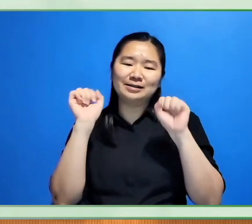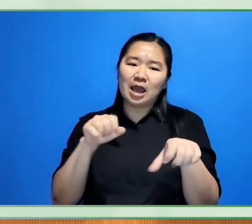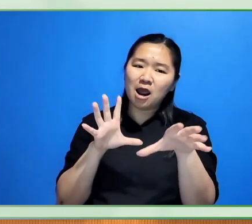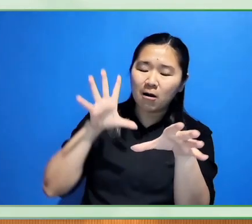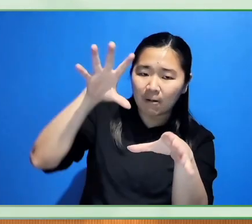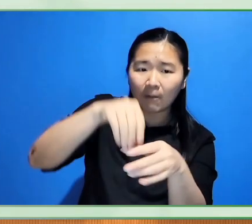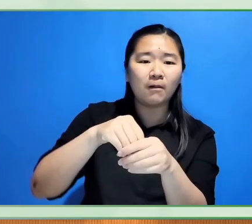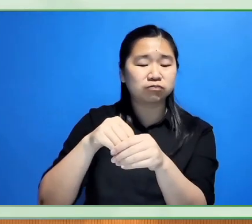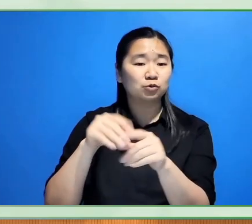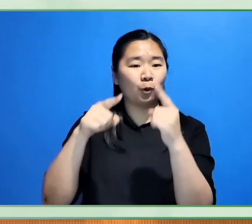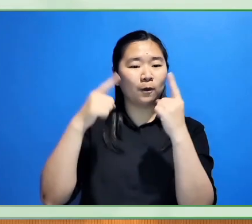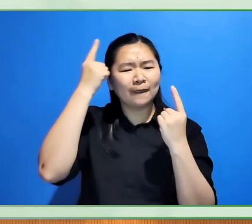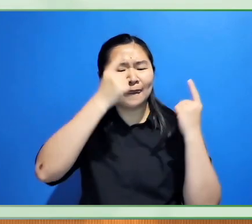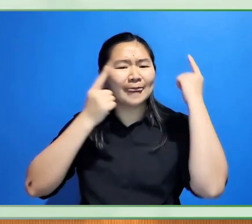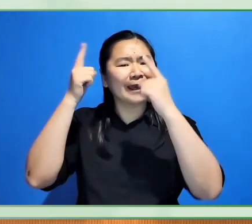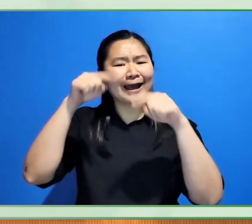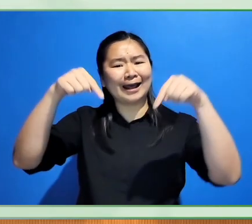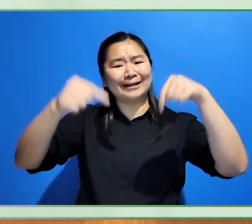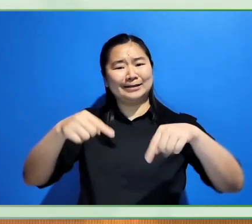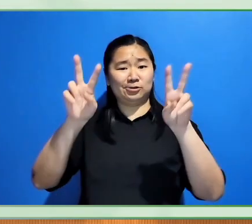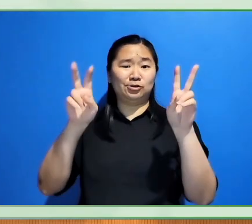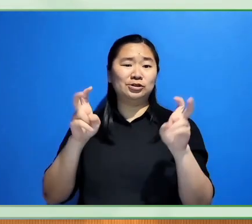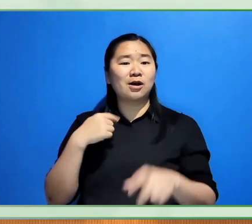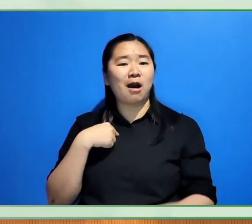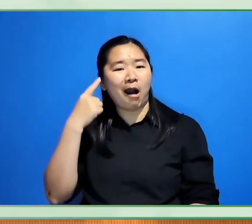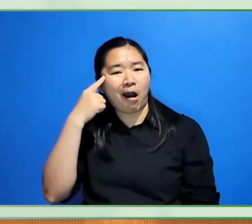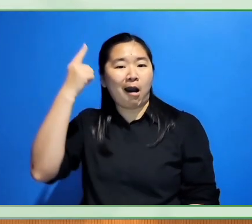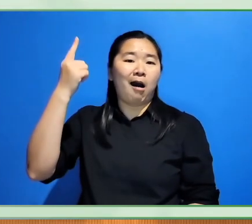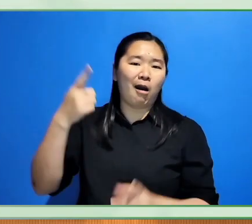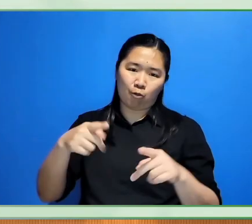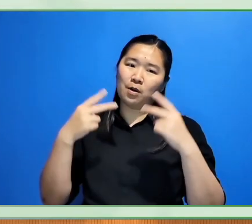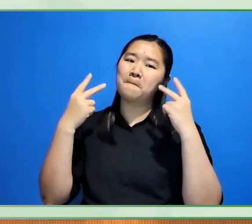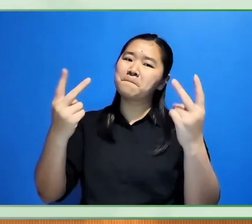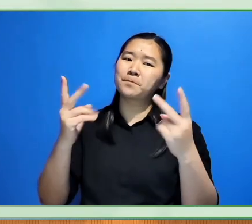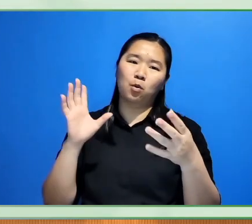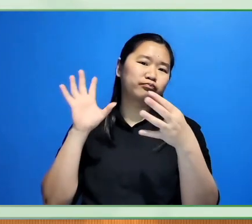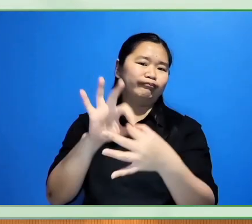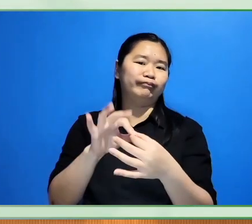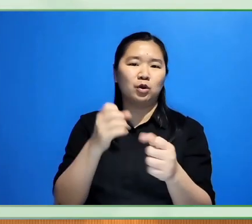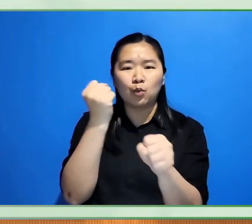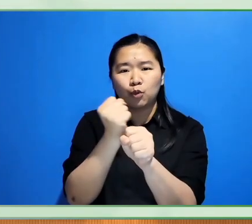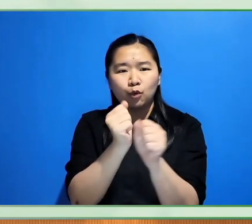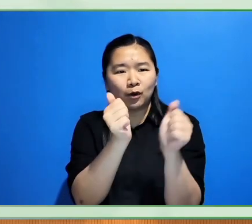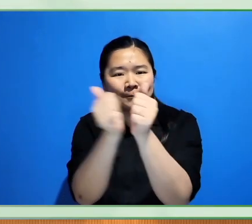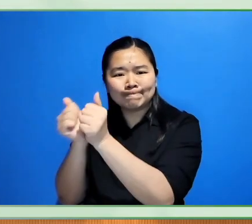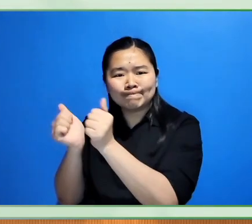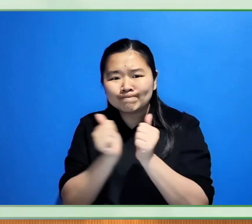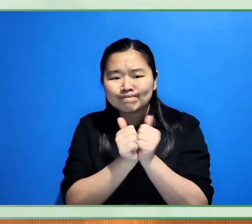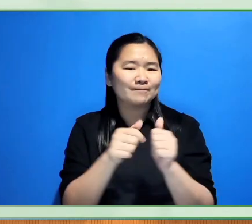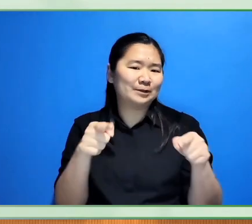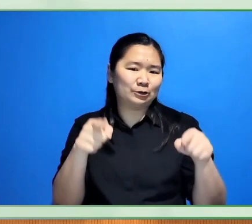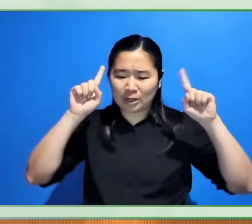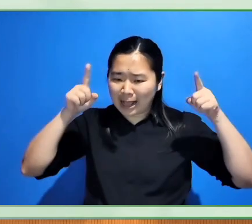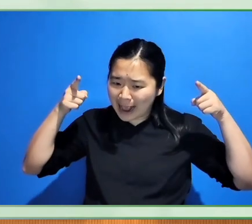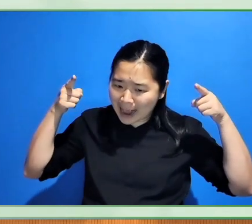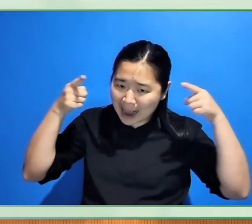infrastructure, or maybe also the infrastructure of your country next door to you, is extremely important. So we